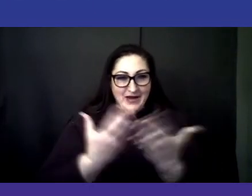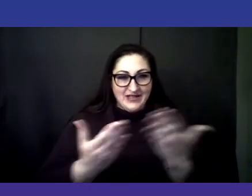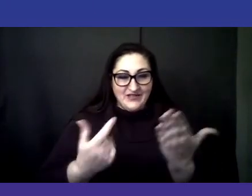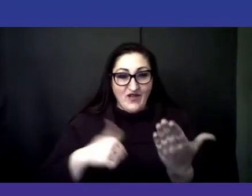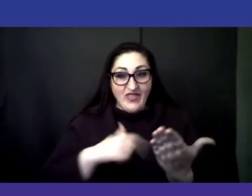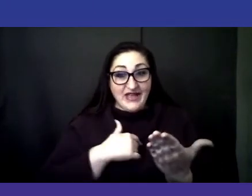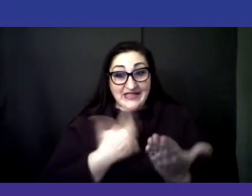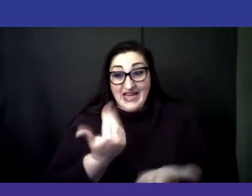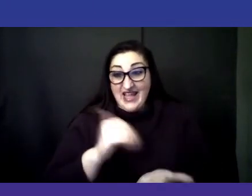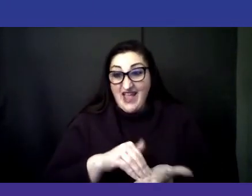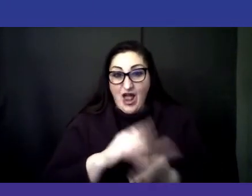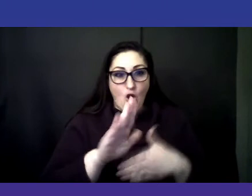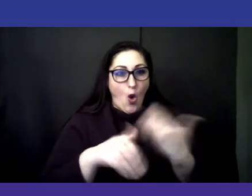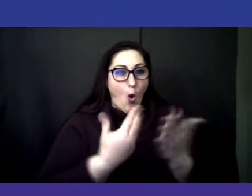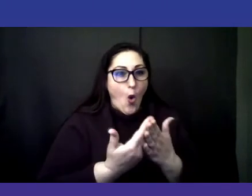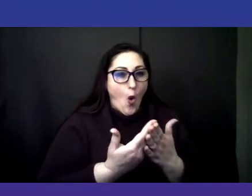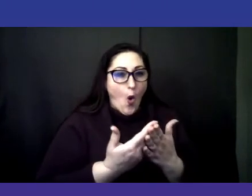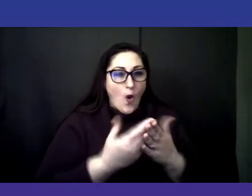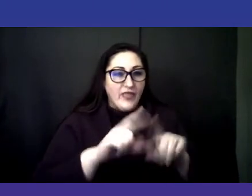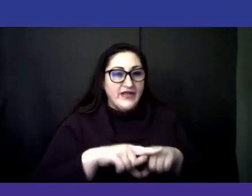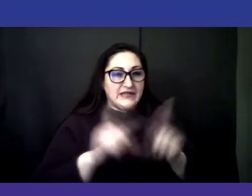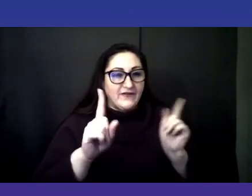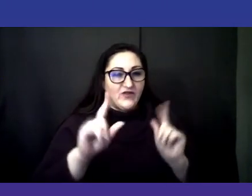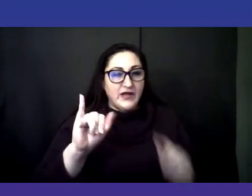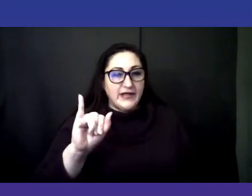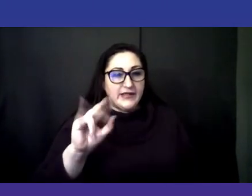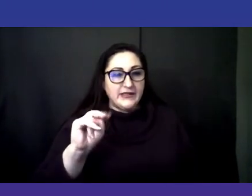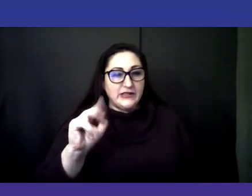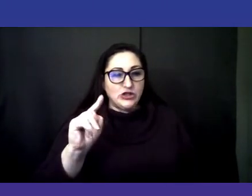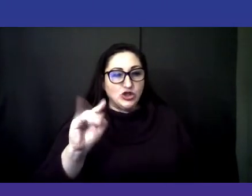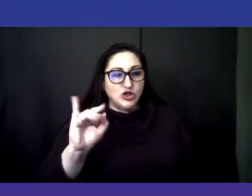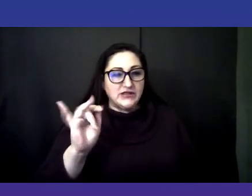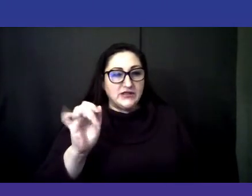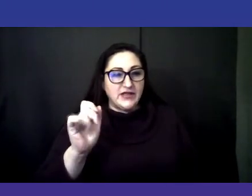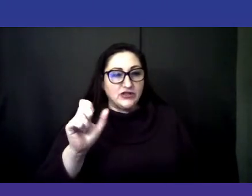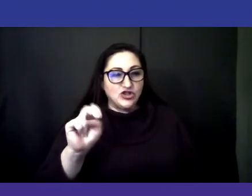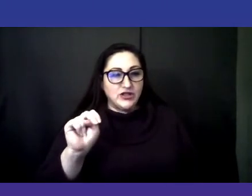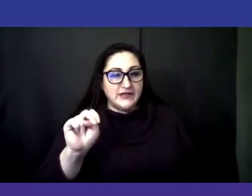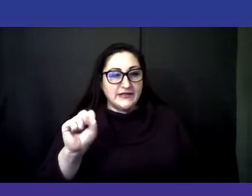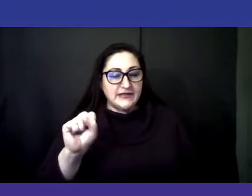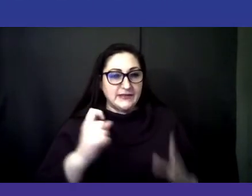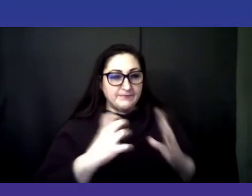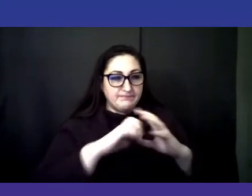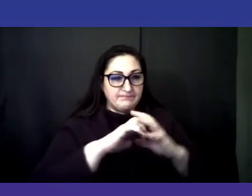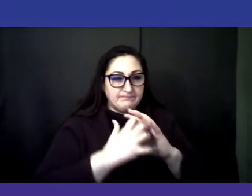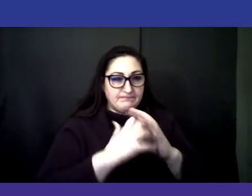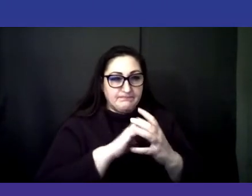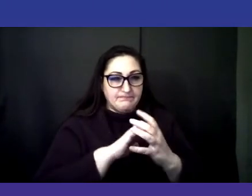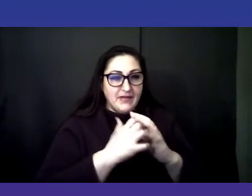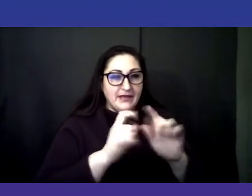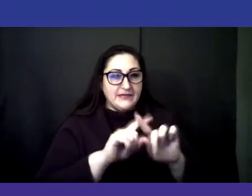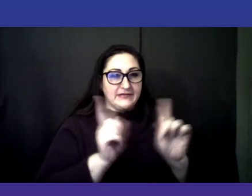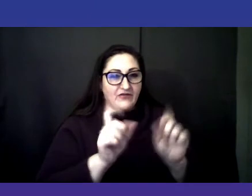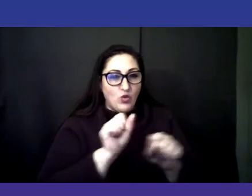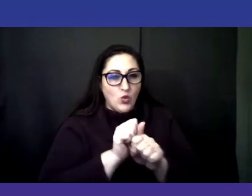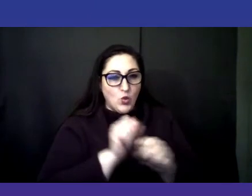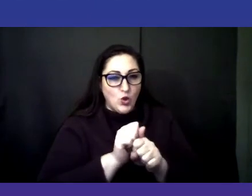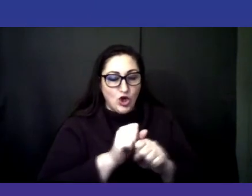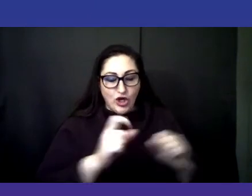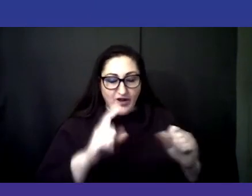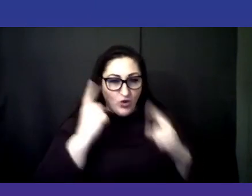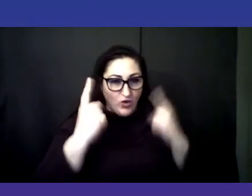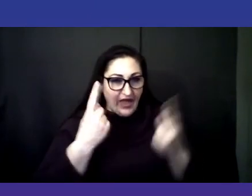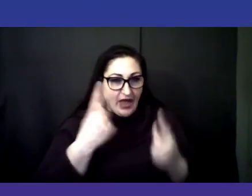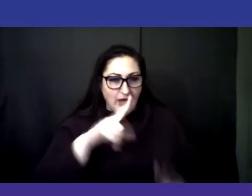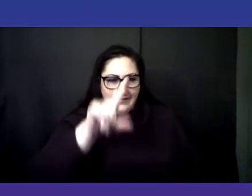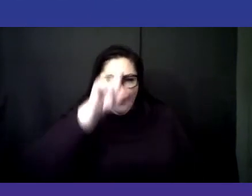of the intersections I'm thinking about, like I know there's people doing that work, and it always baffles me when people don't know that that exists or